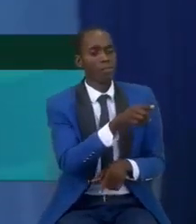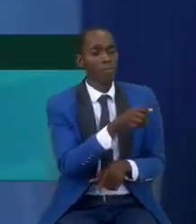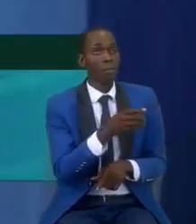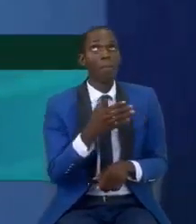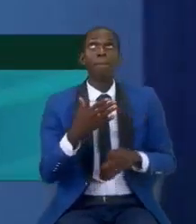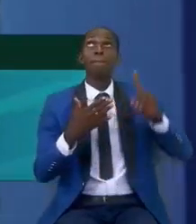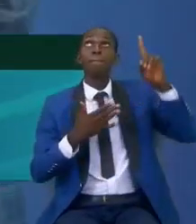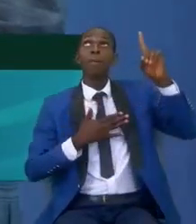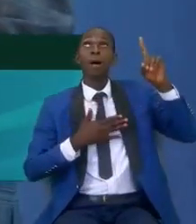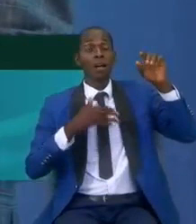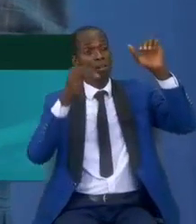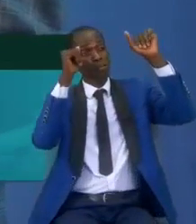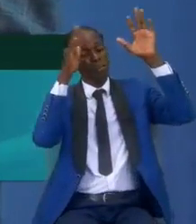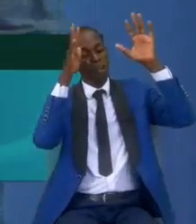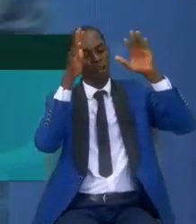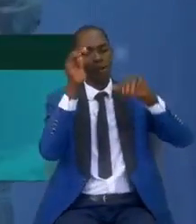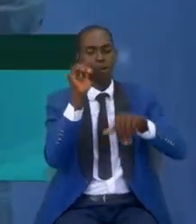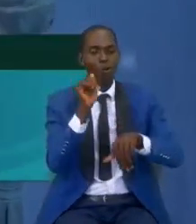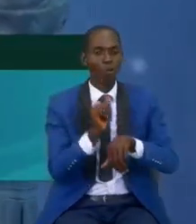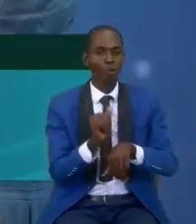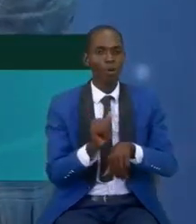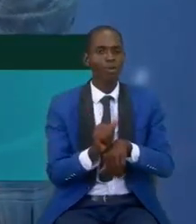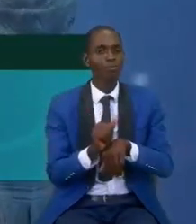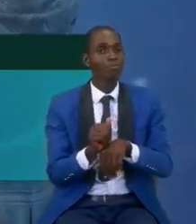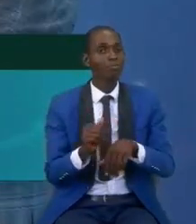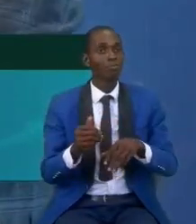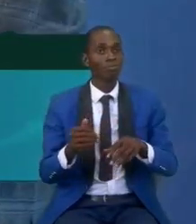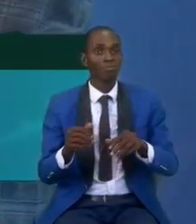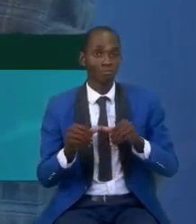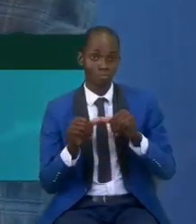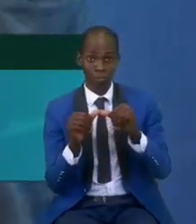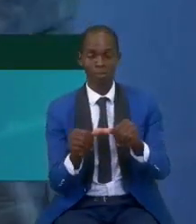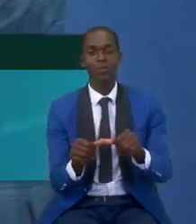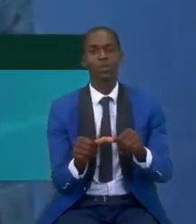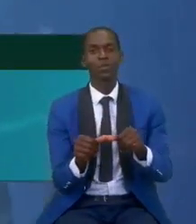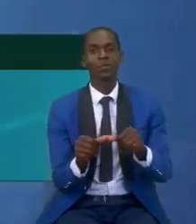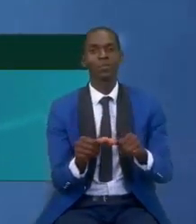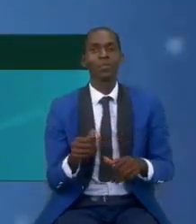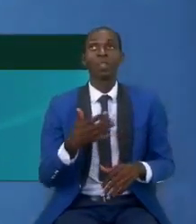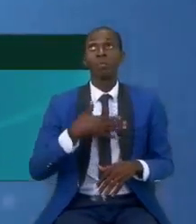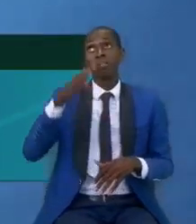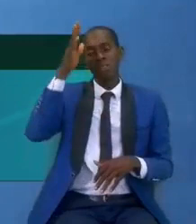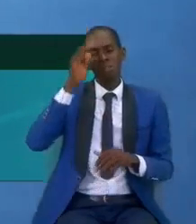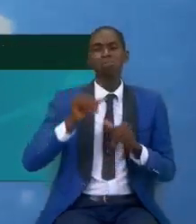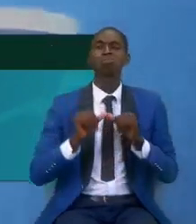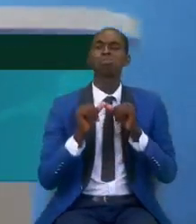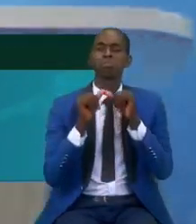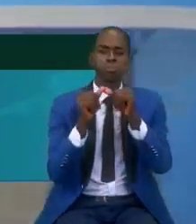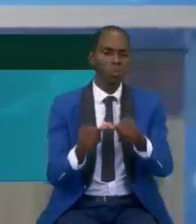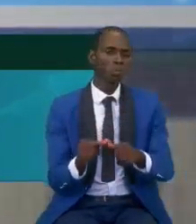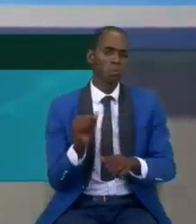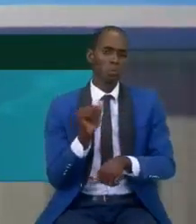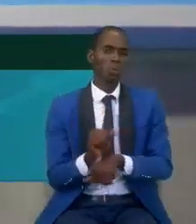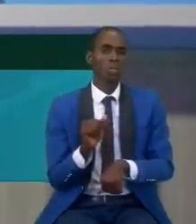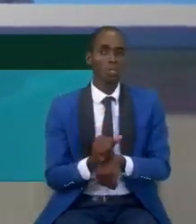Father walketh, keeps on walking hitherto to this point. There are people that feel that